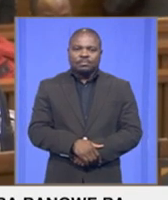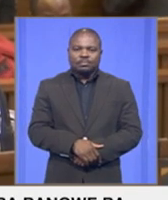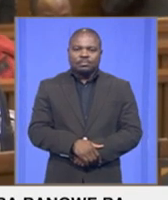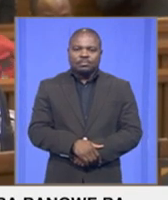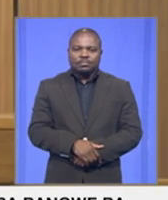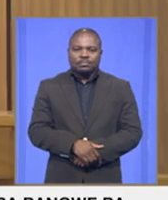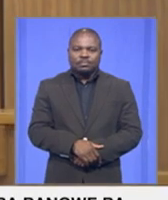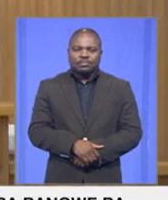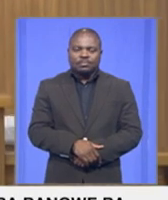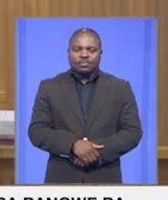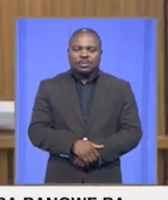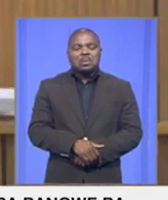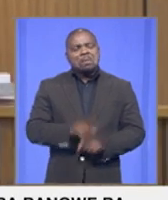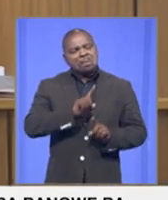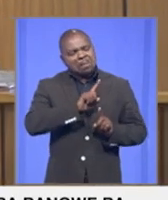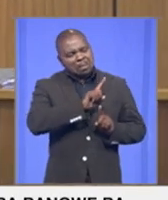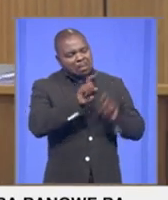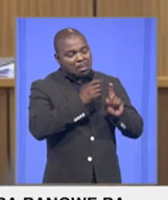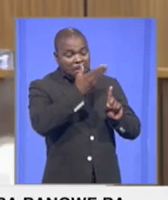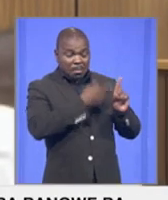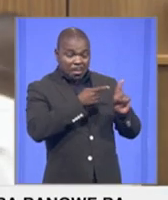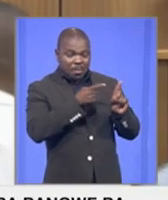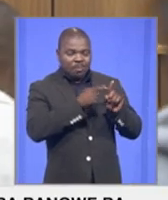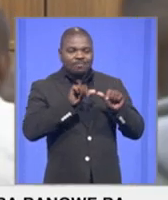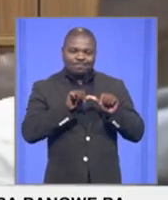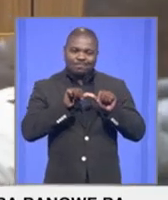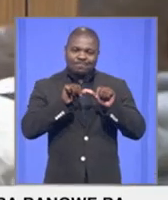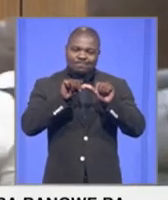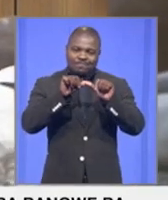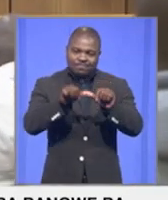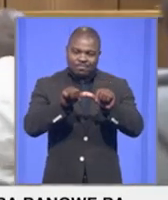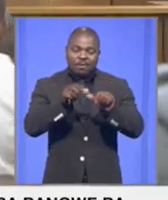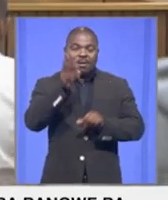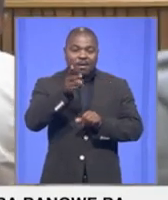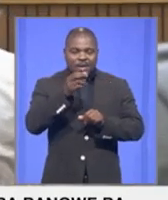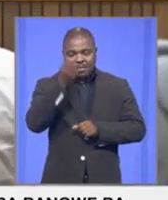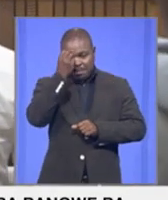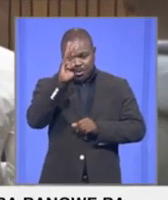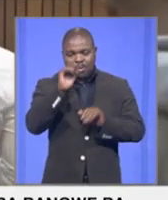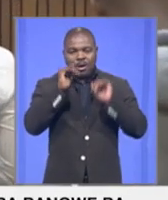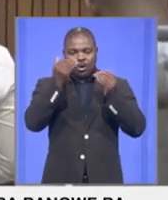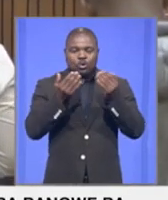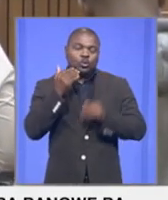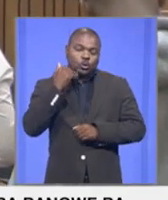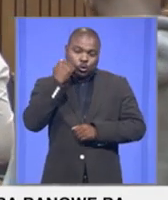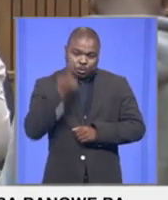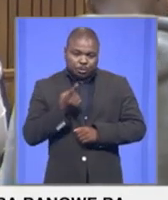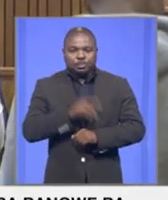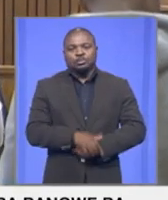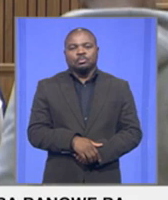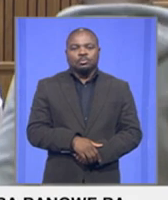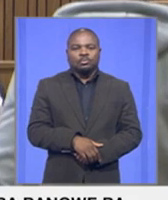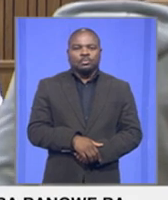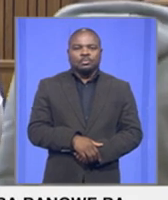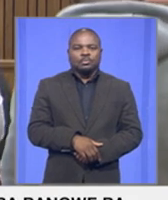doof sound. Go botsolodiwa ga Khumalo go tswelela kwa kgotlatshekelo kgolo mo Pretoria ka moso. Ofetse